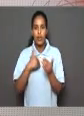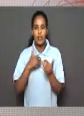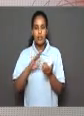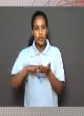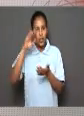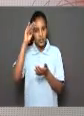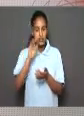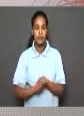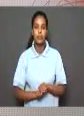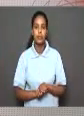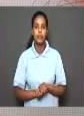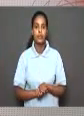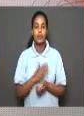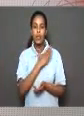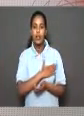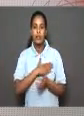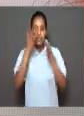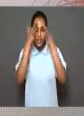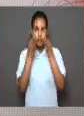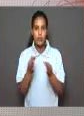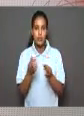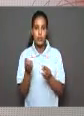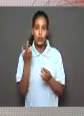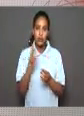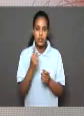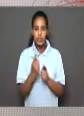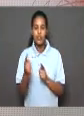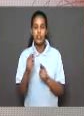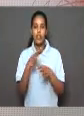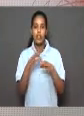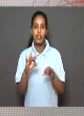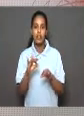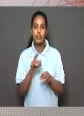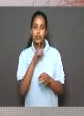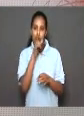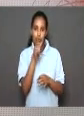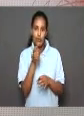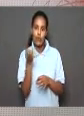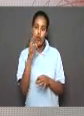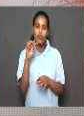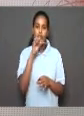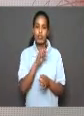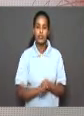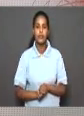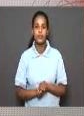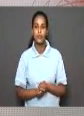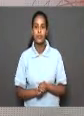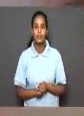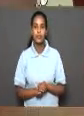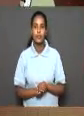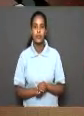have been learning. Please determine whether each sentence is true or